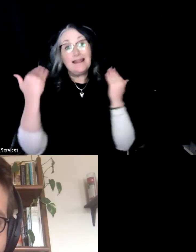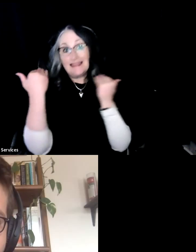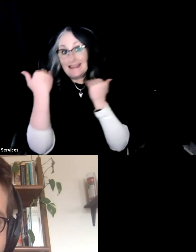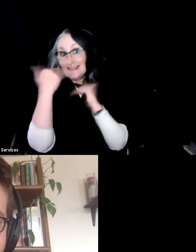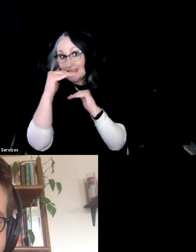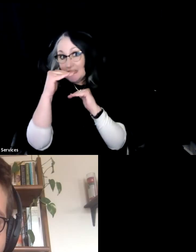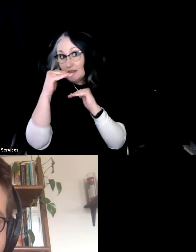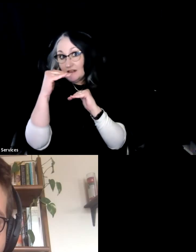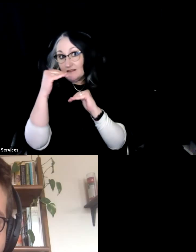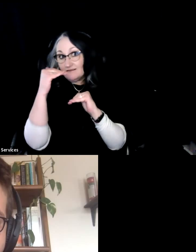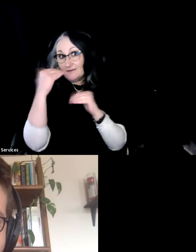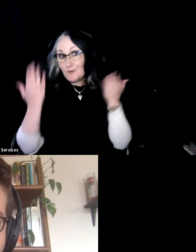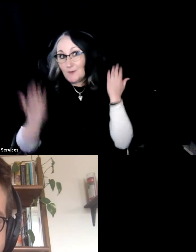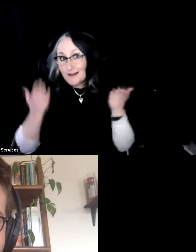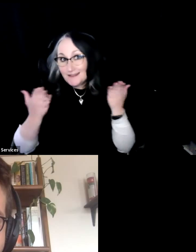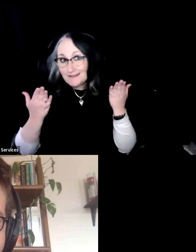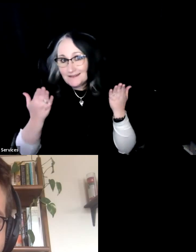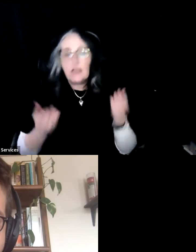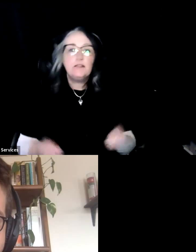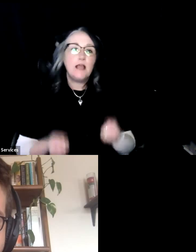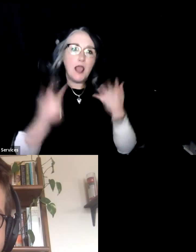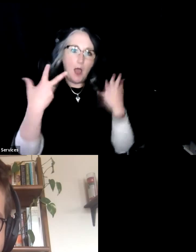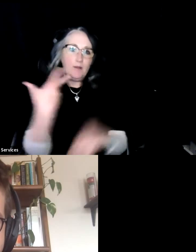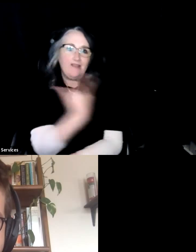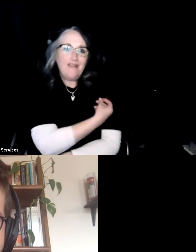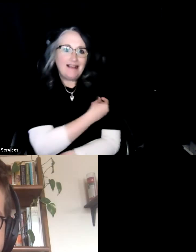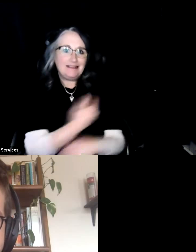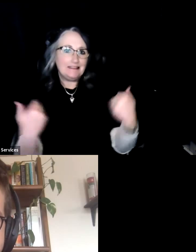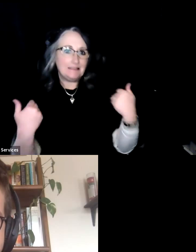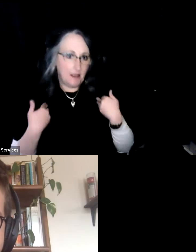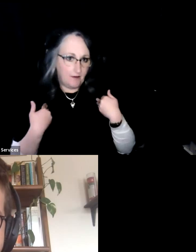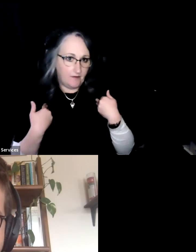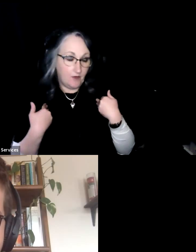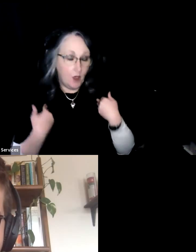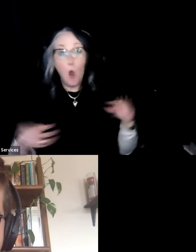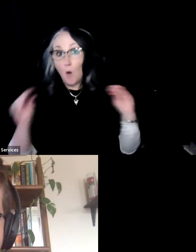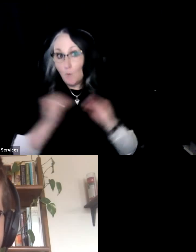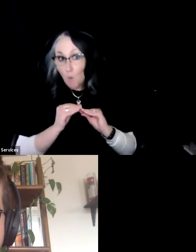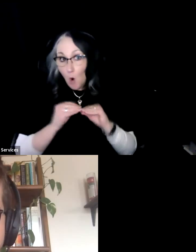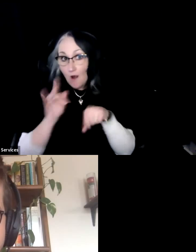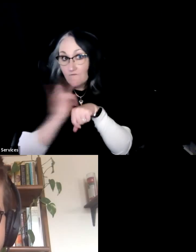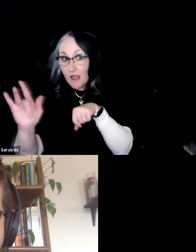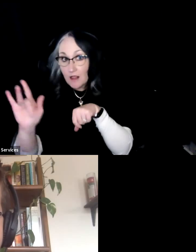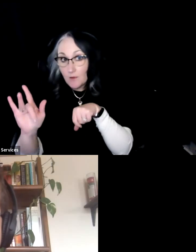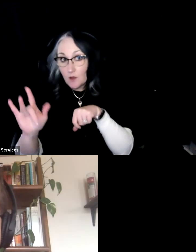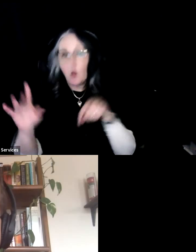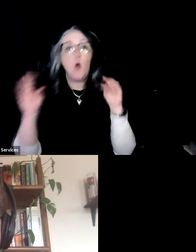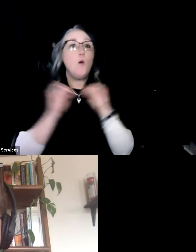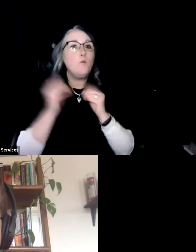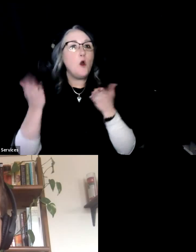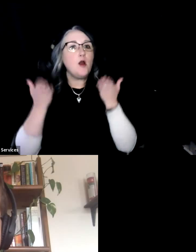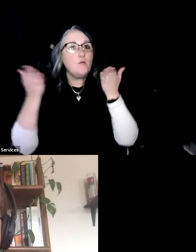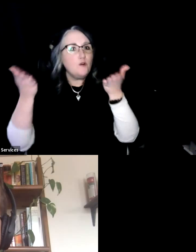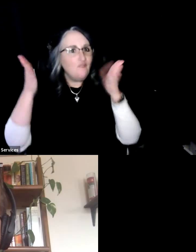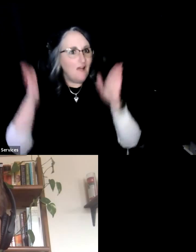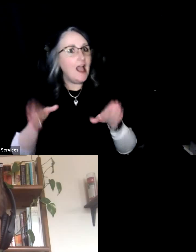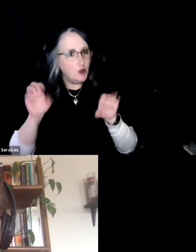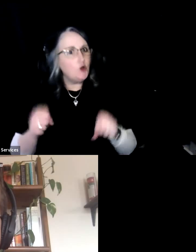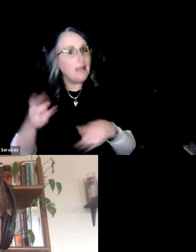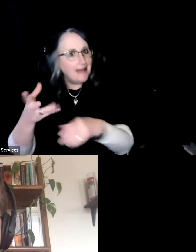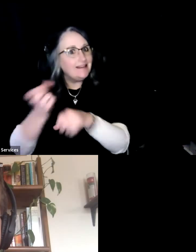vaccine availability is the limited number of doses. As more doses become available, more providers will be able to get the